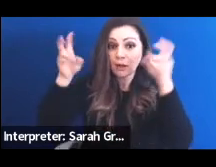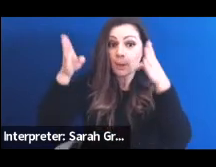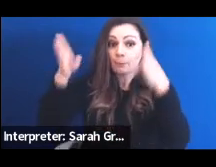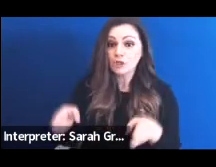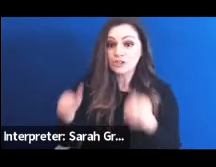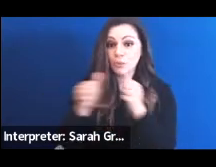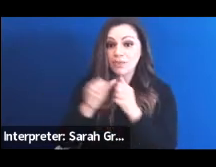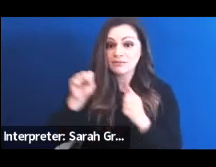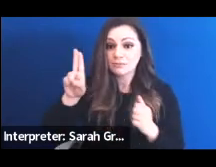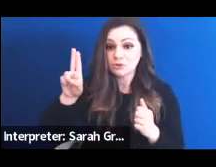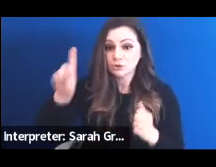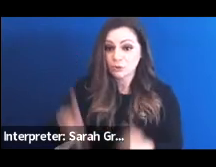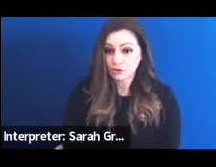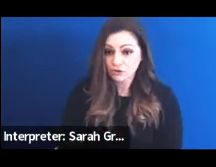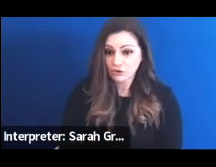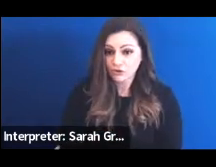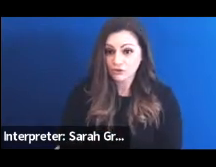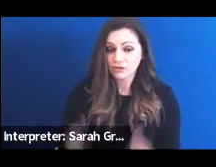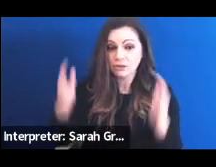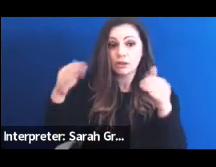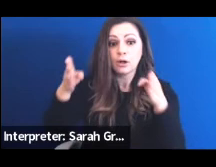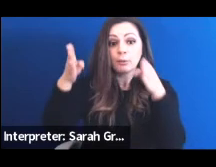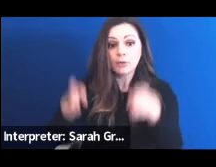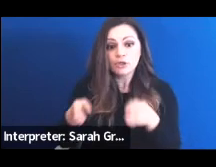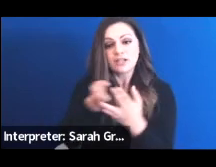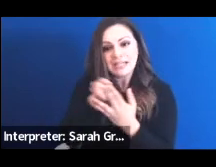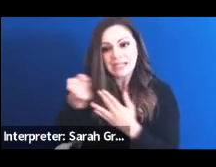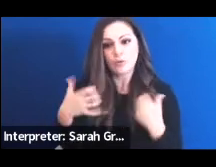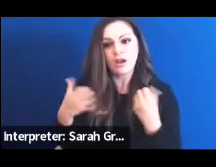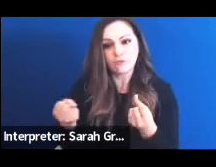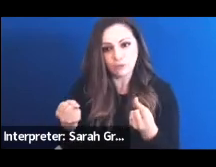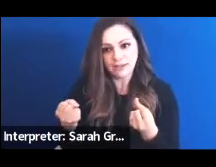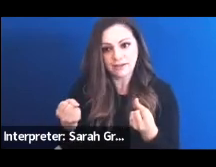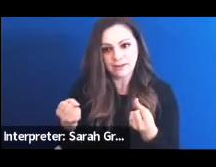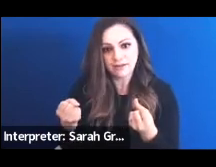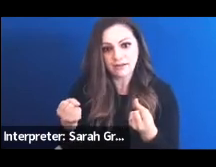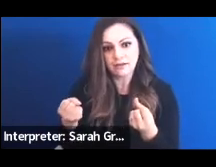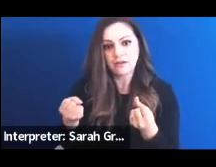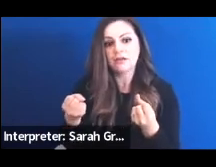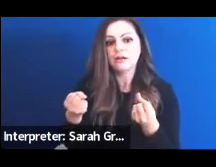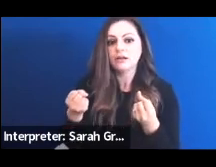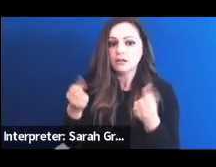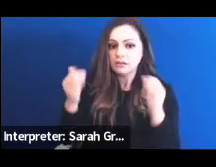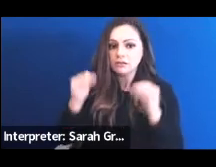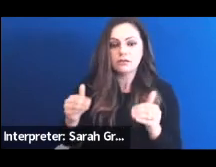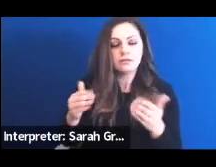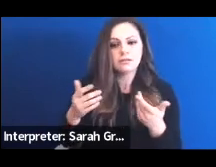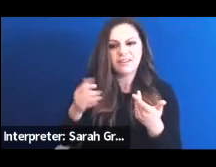recovery from substance use disorders, person first. All